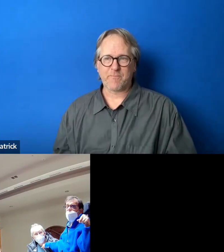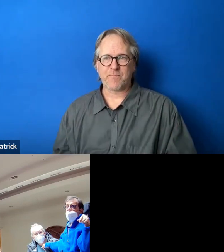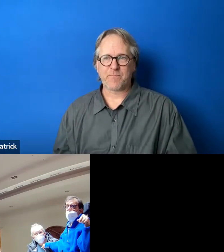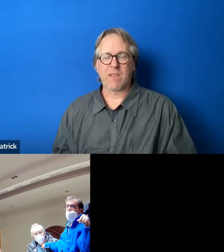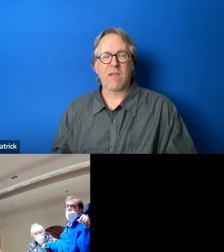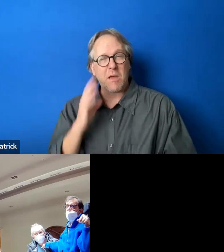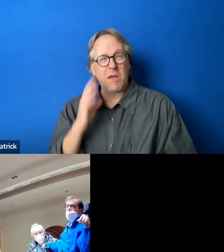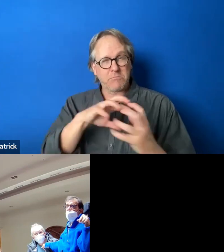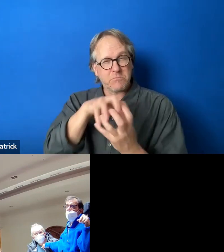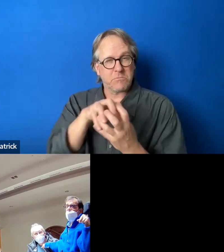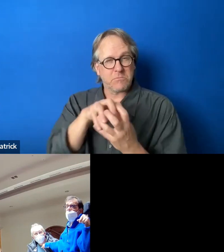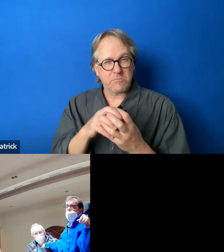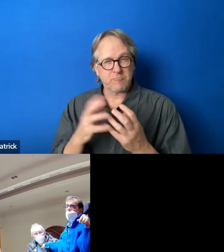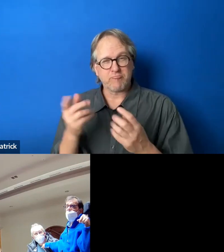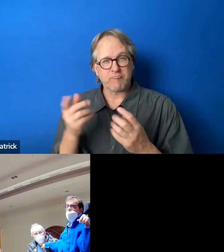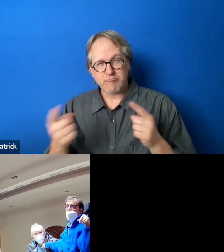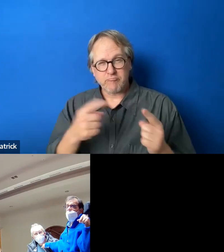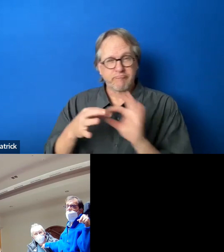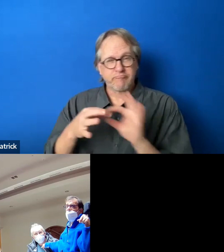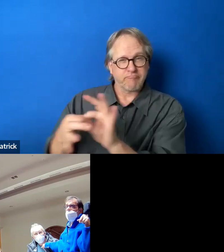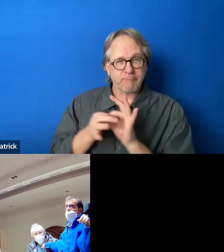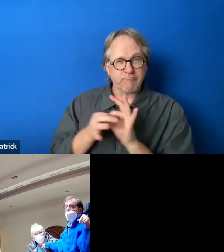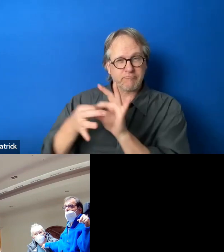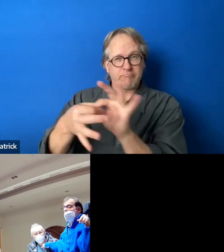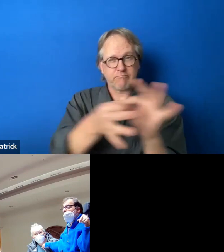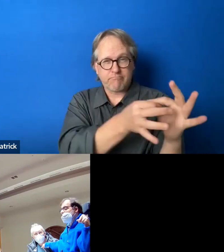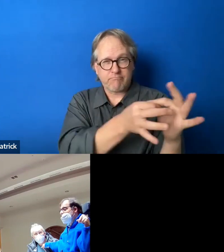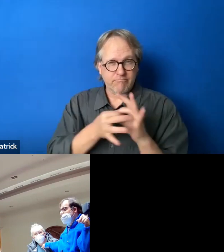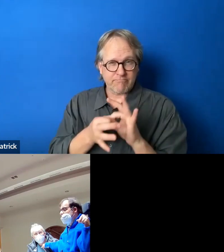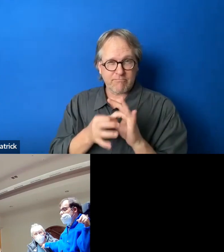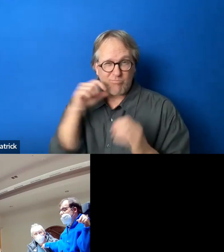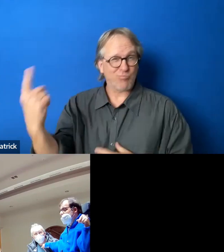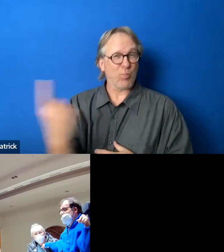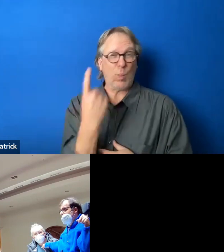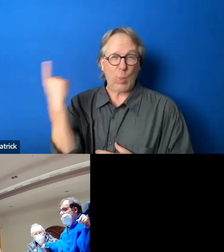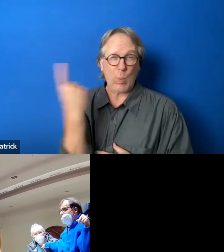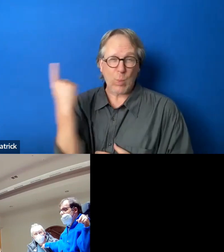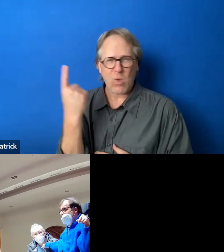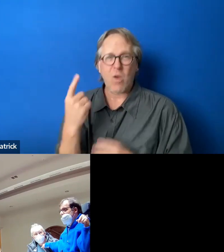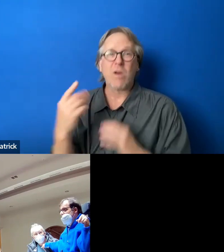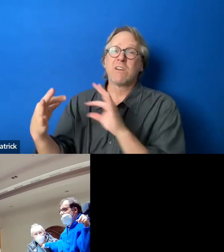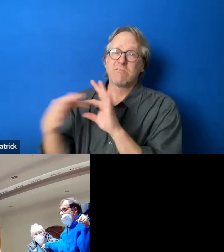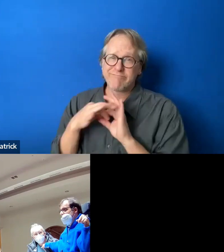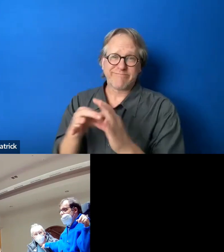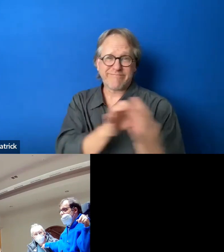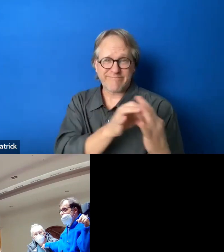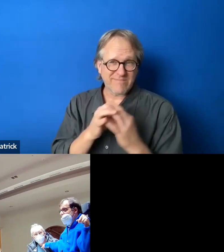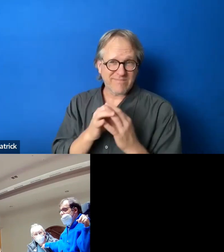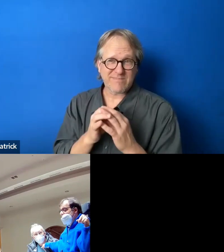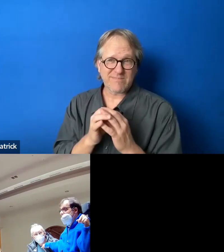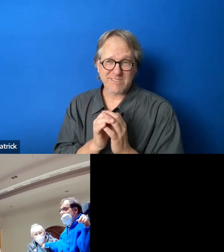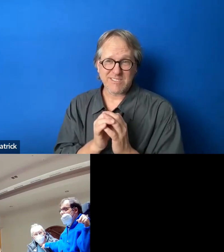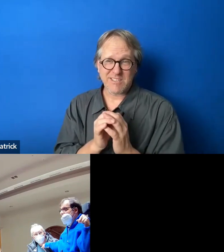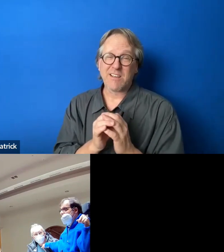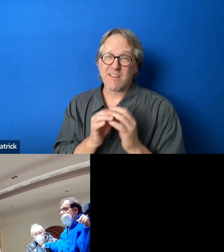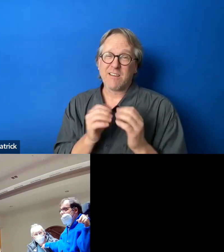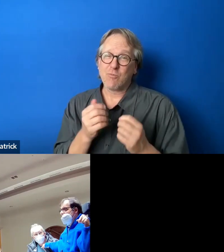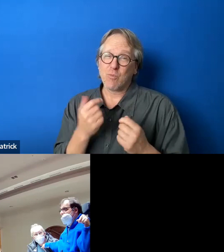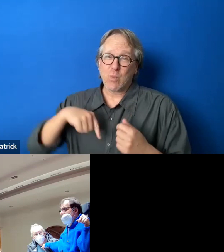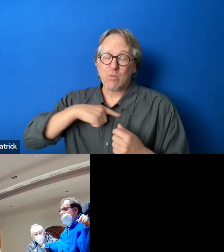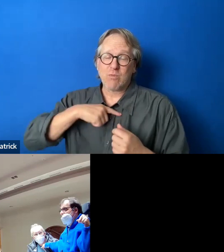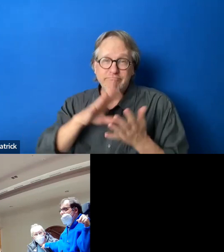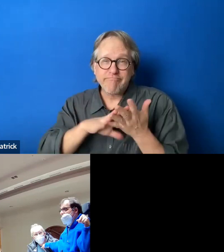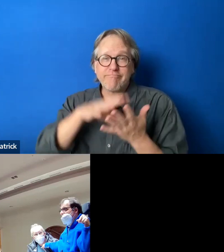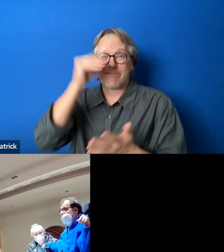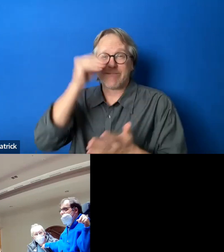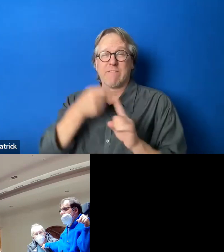interdependence, that we, you know, maybe want to learn something from folks who have a lot of lived experience of